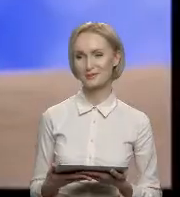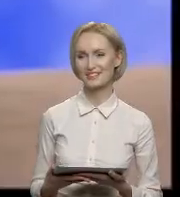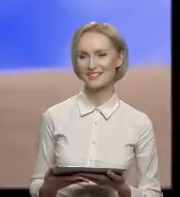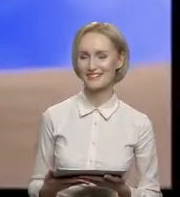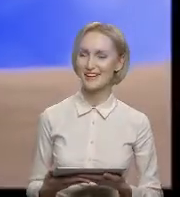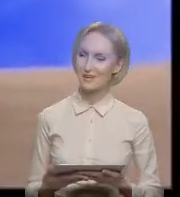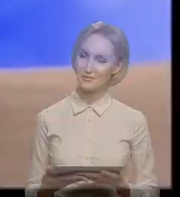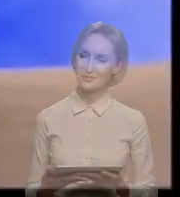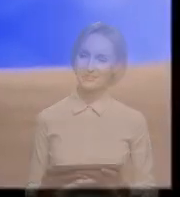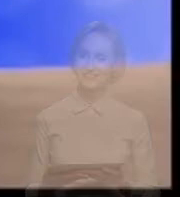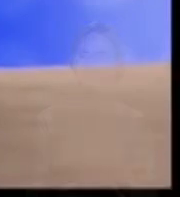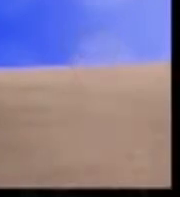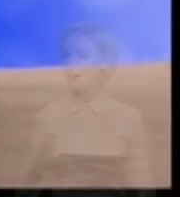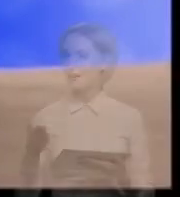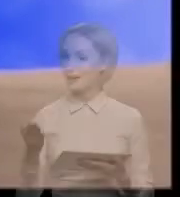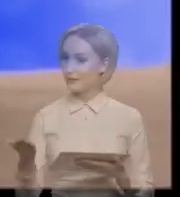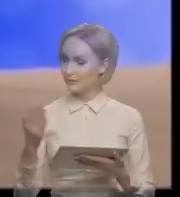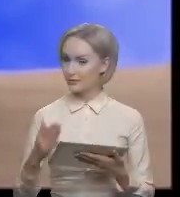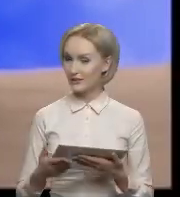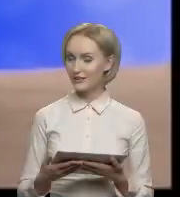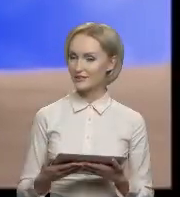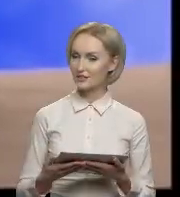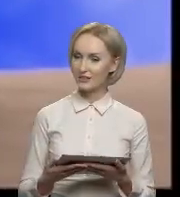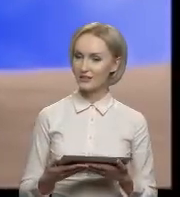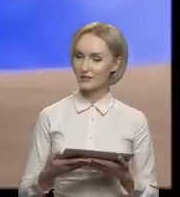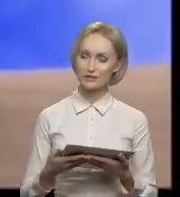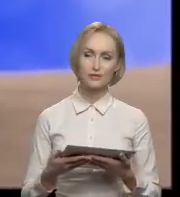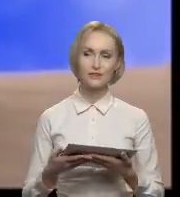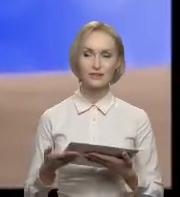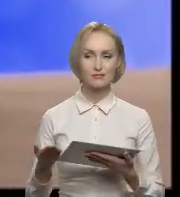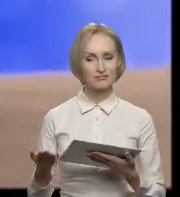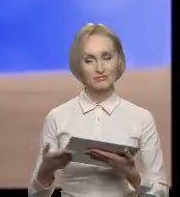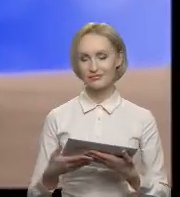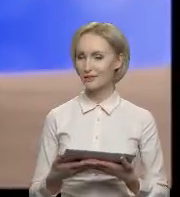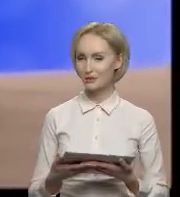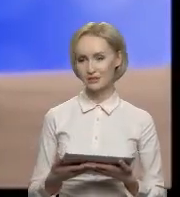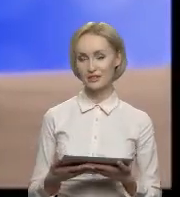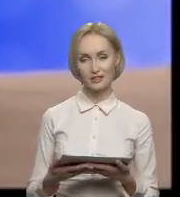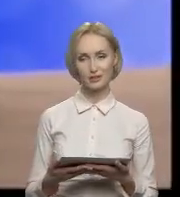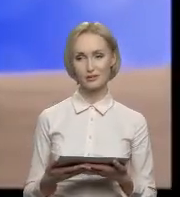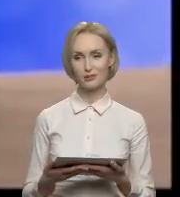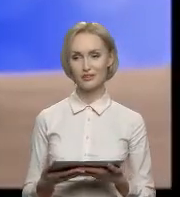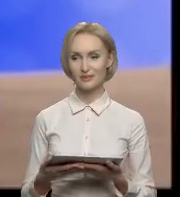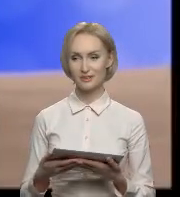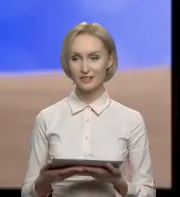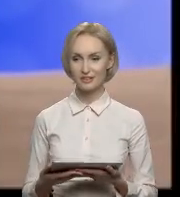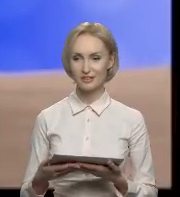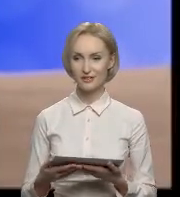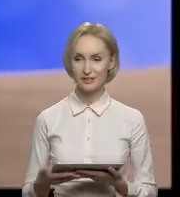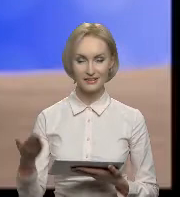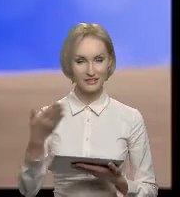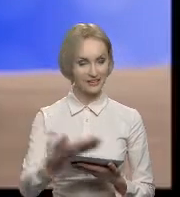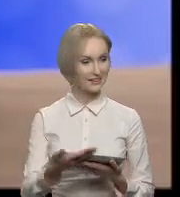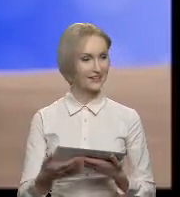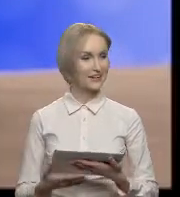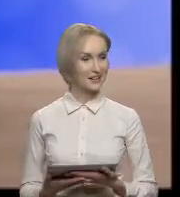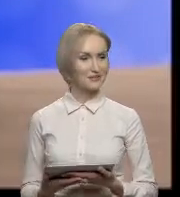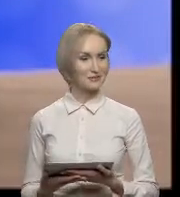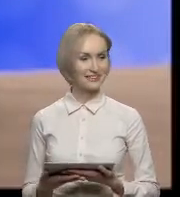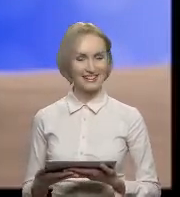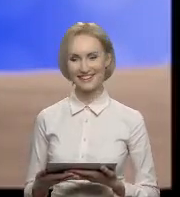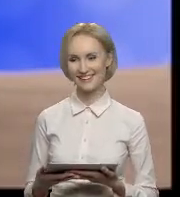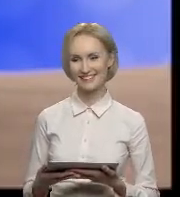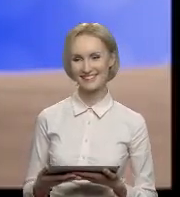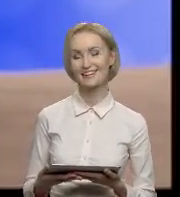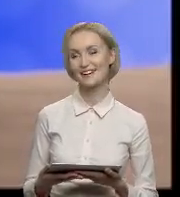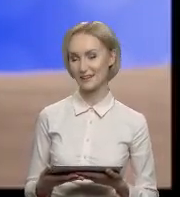your fiance says he may not be the baby daddy of your boy. Yes, I am very upset. He brought me all on here talking about he's not the father.